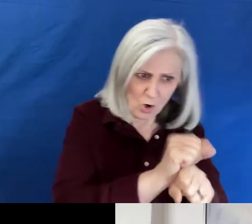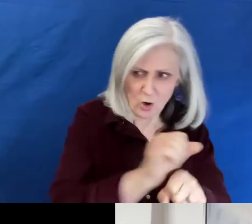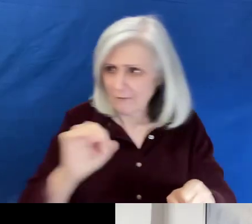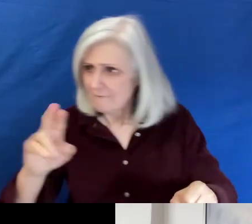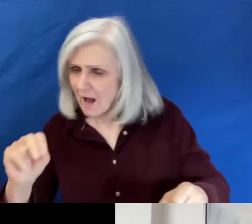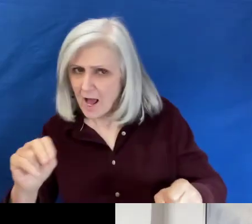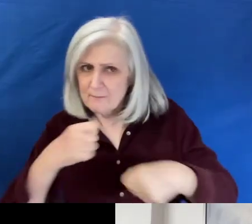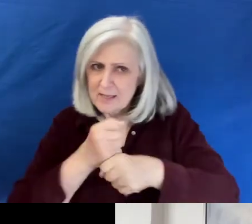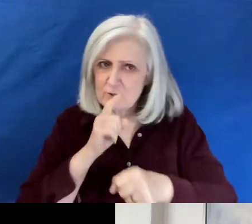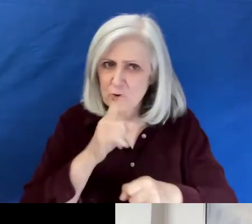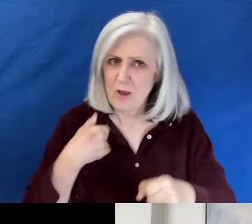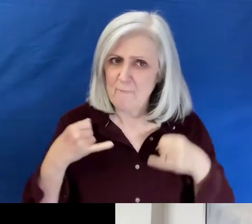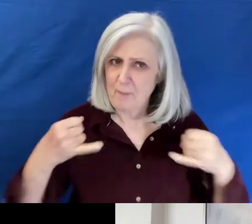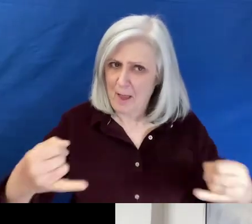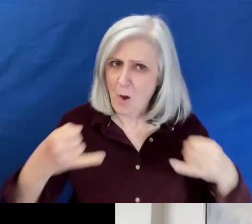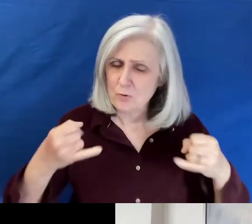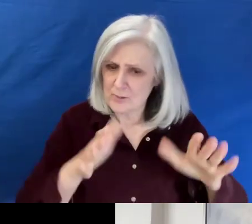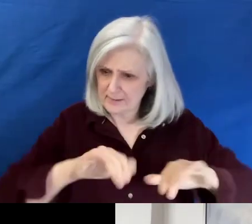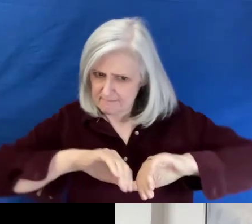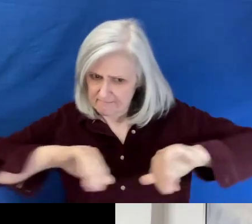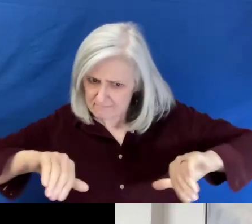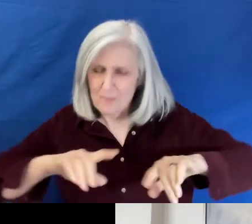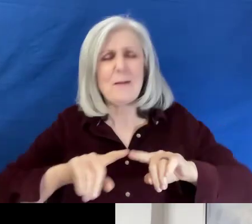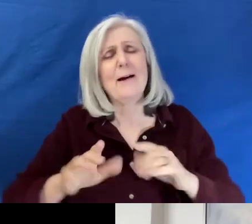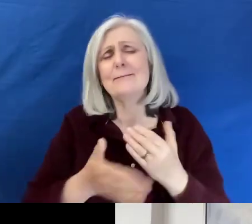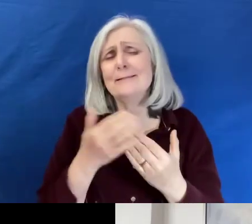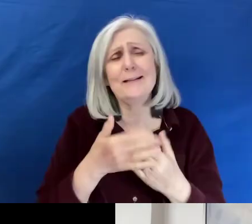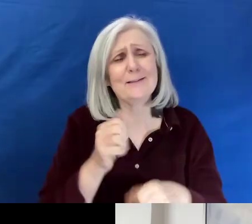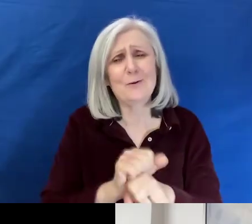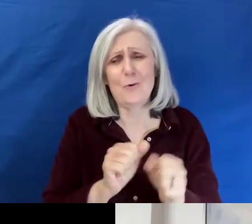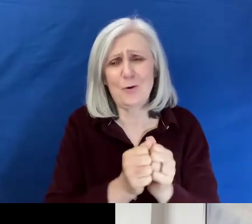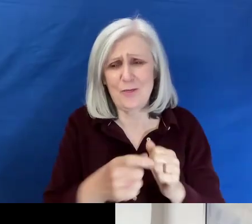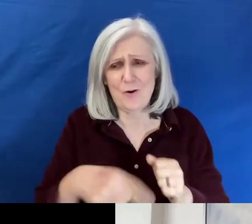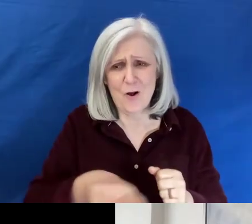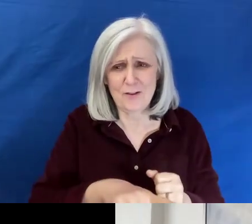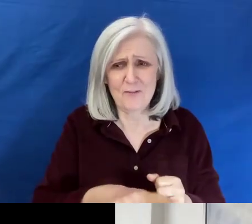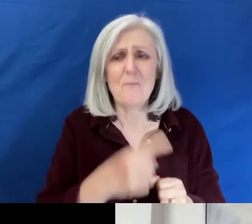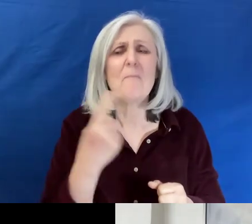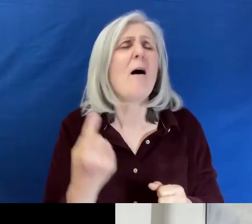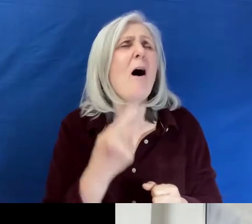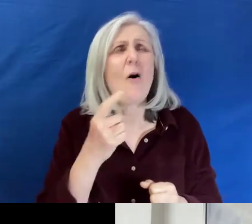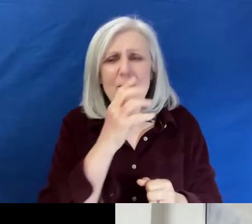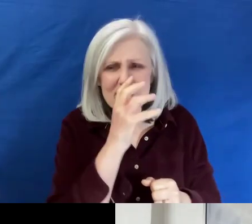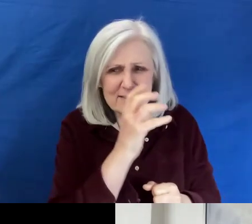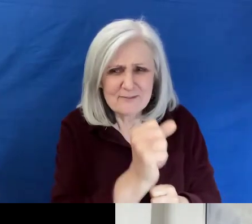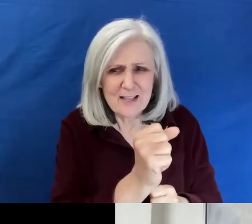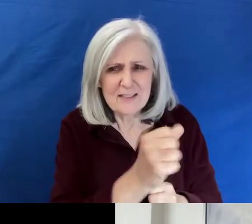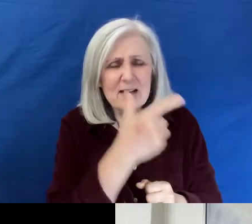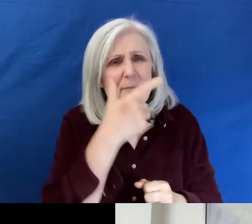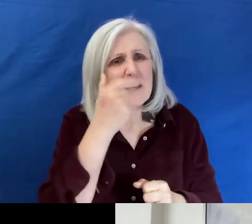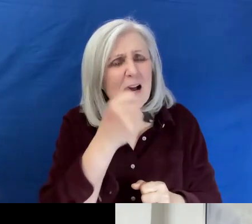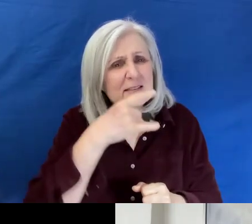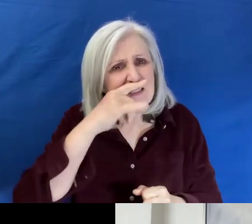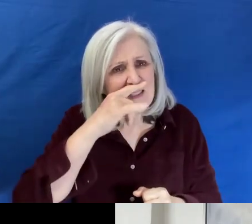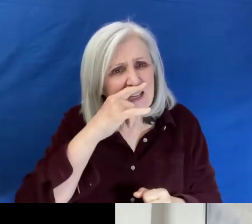lines. um, but it's so easy to work with them. And I'm always so fascinated because kids are just